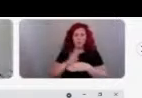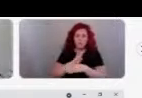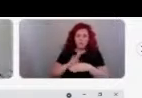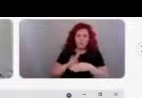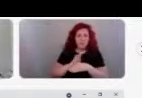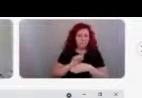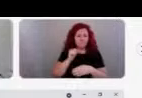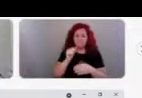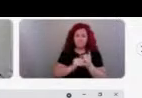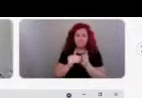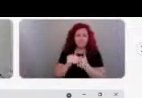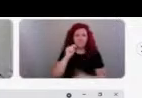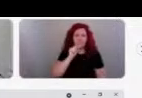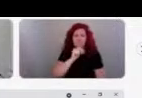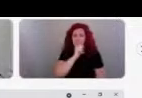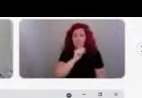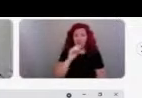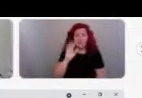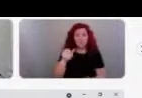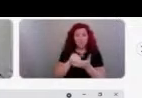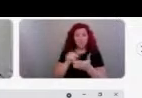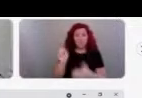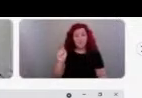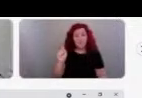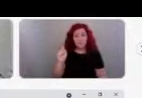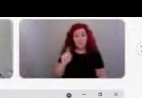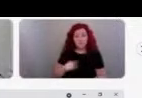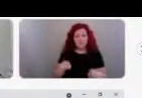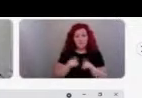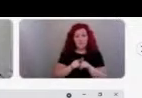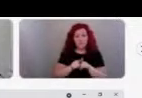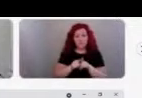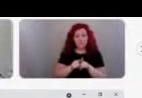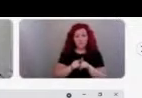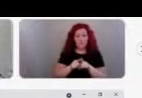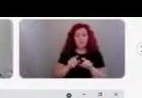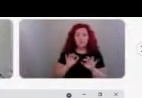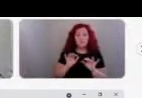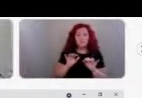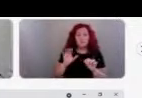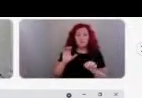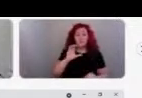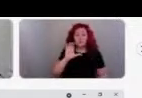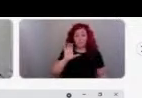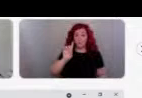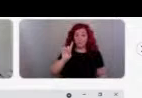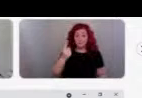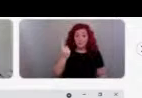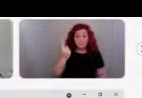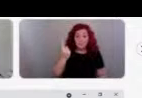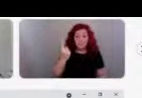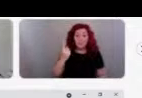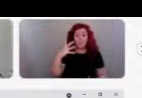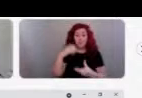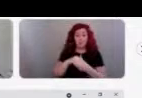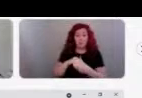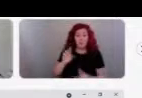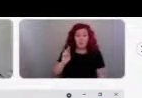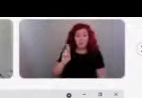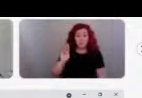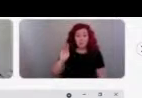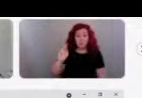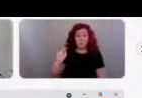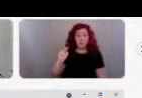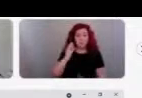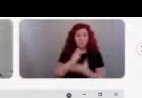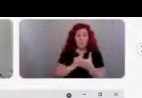tempe and central phoenix similarly congressional district 1 will include urban parts of central phoenix so